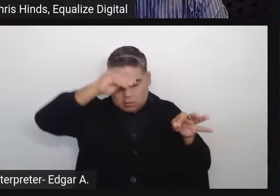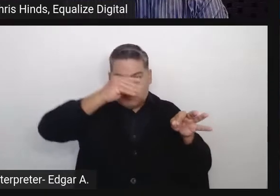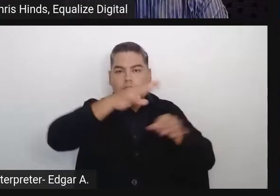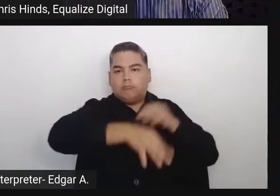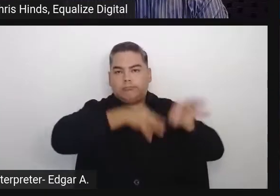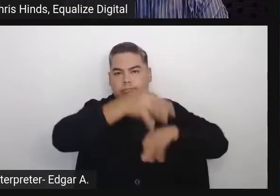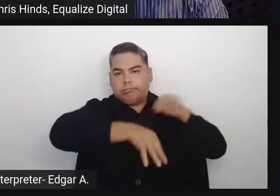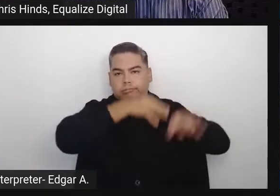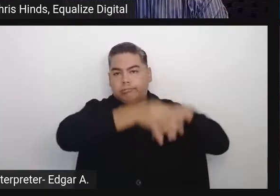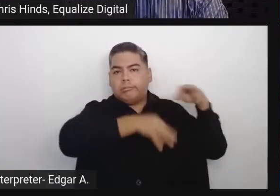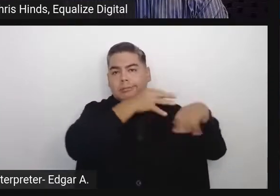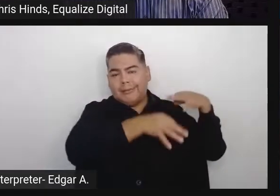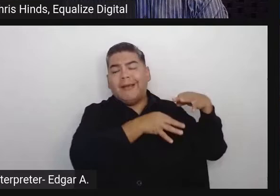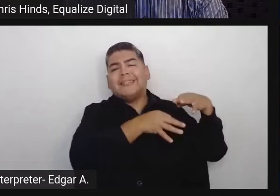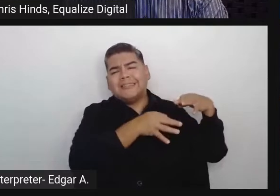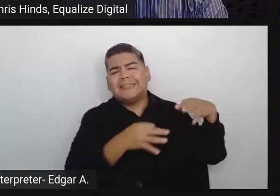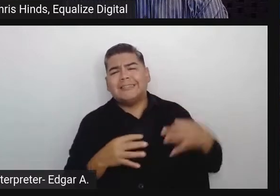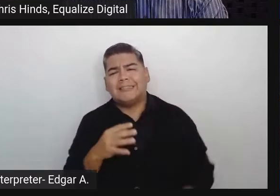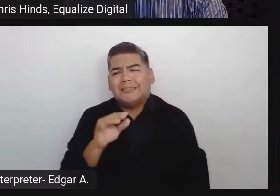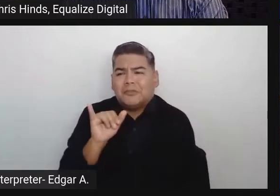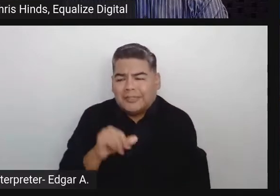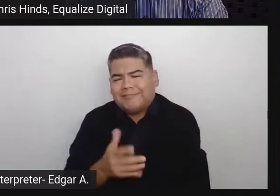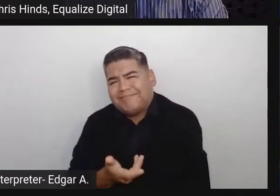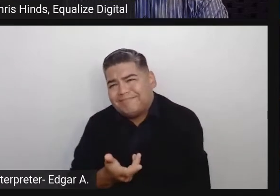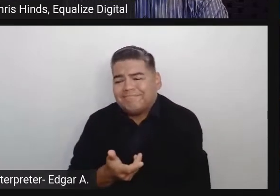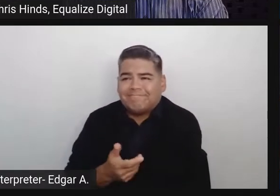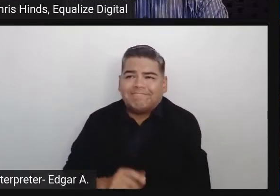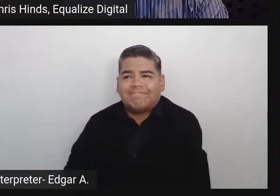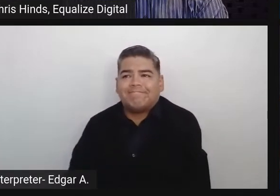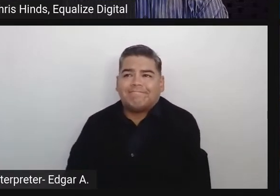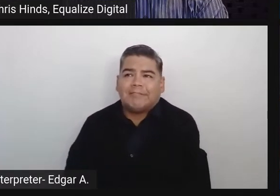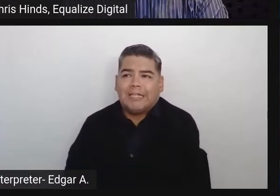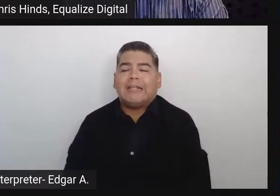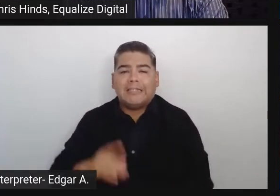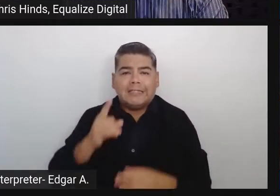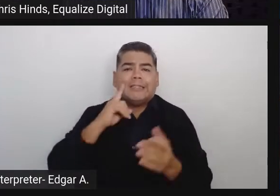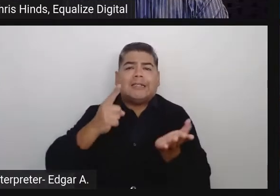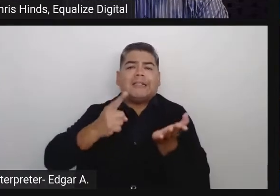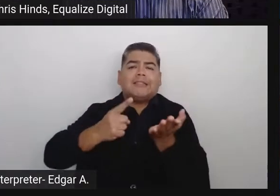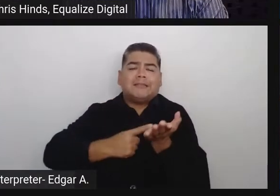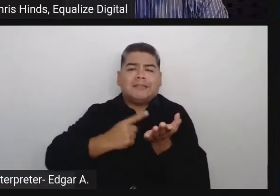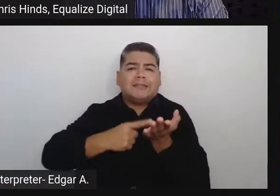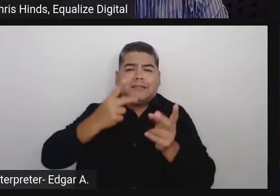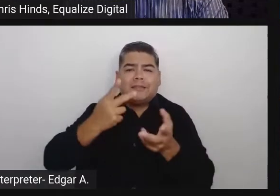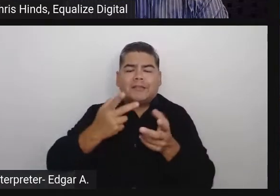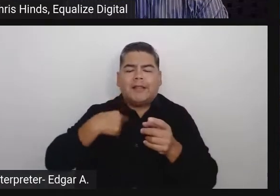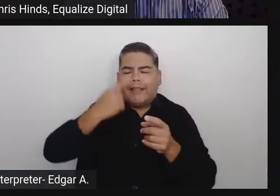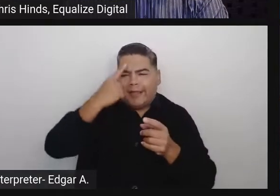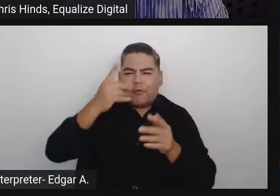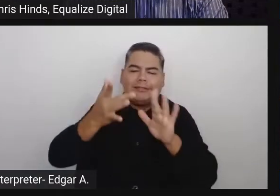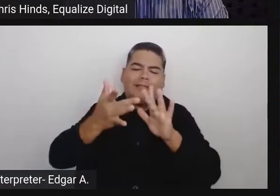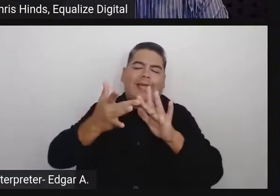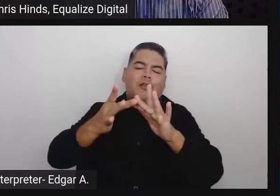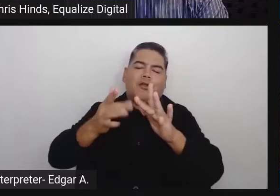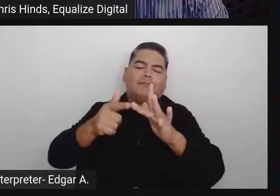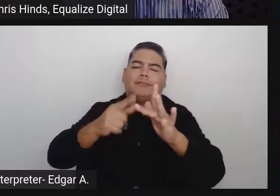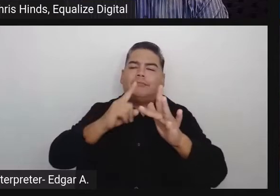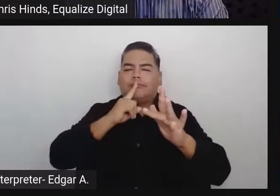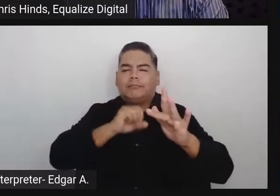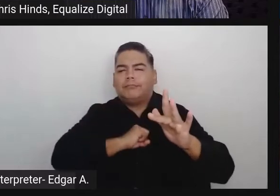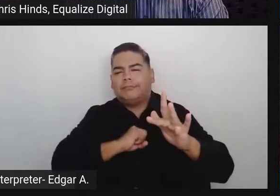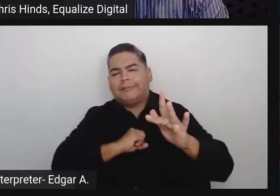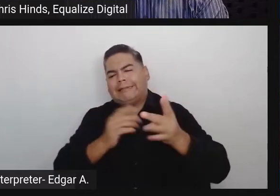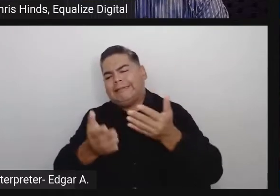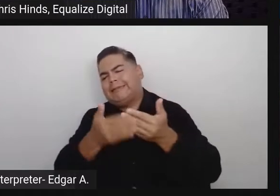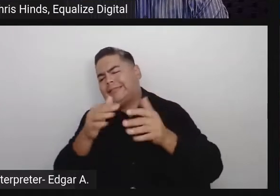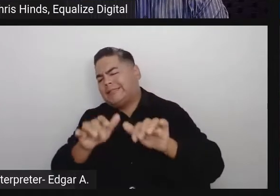there definitely could be a preconception of like, oh, well, the internet's just easy and basic. I'm basically just like typing stuff